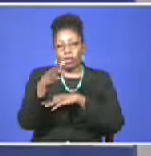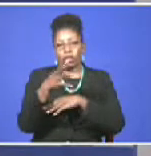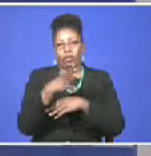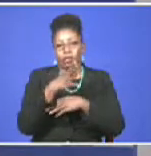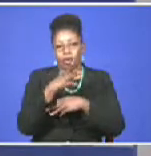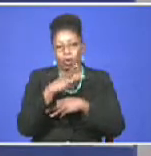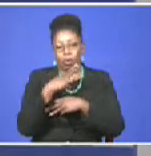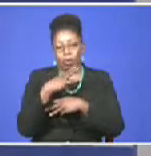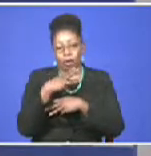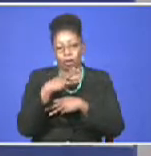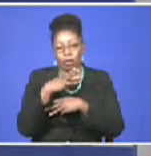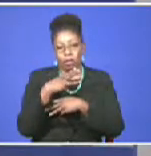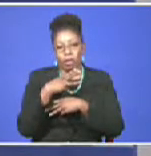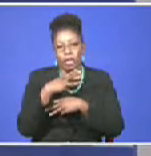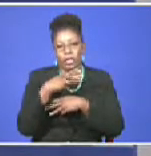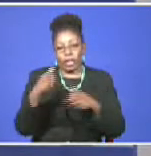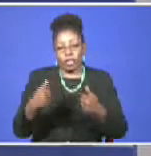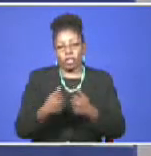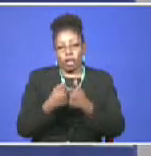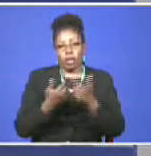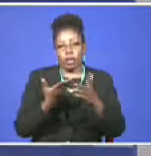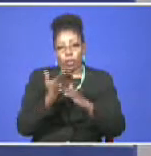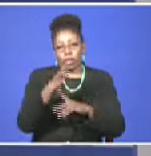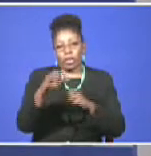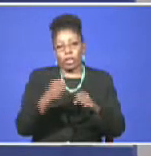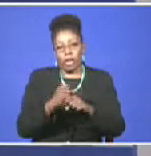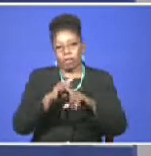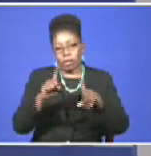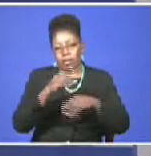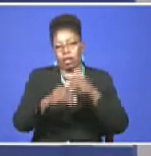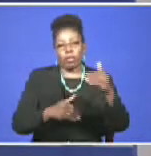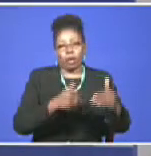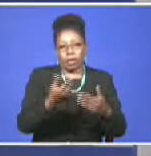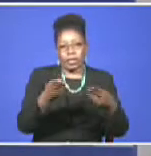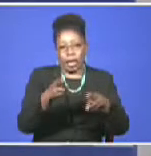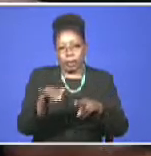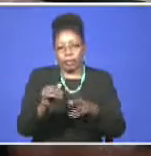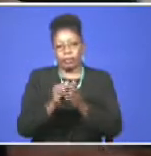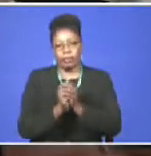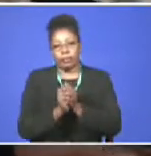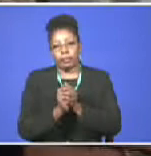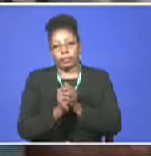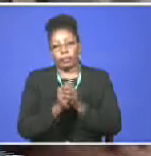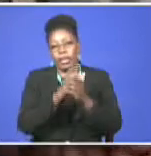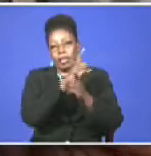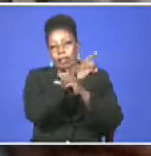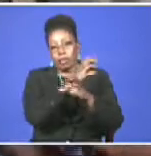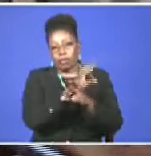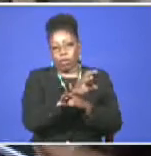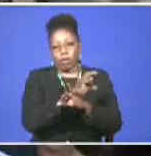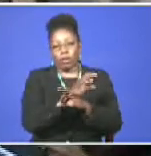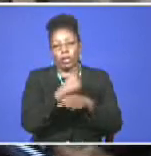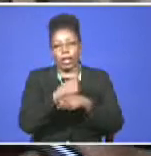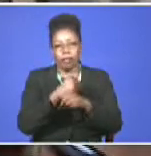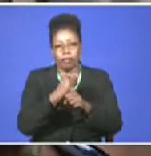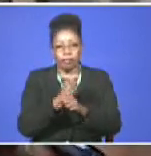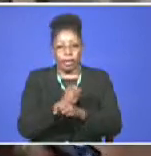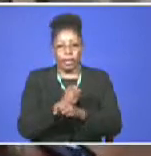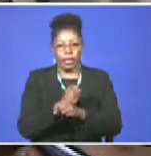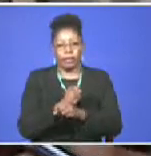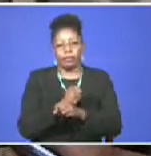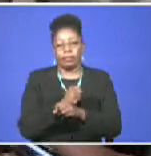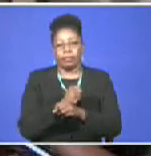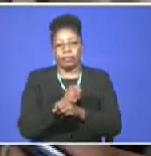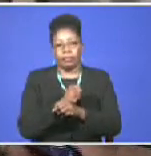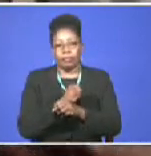over the years, but signaled that progress is being made. The Defense Force has made some significant inroads with respect